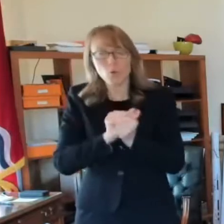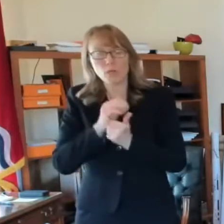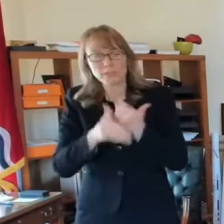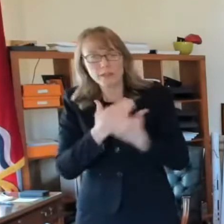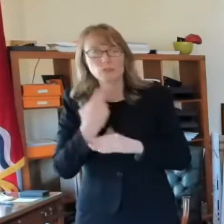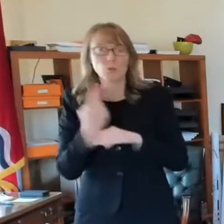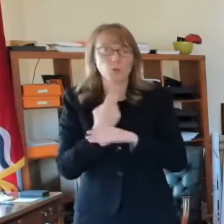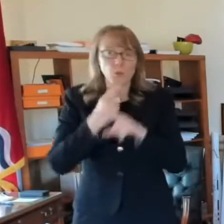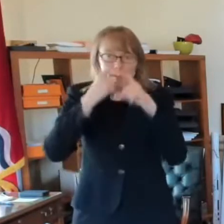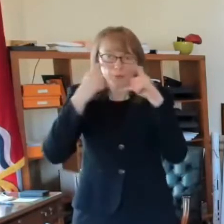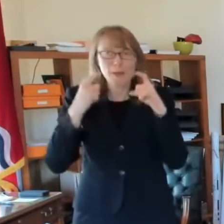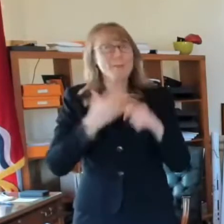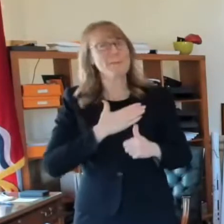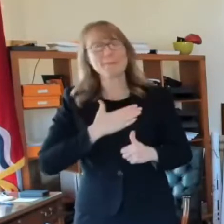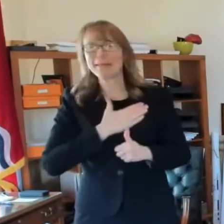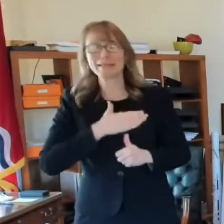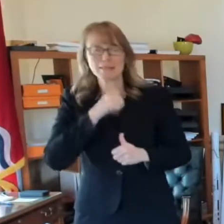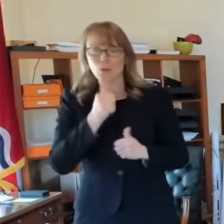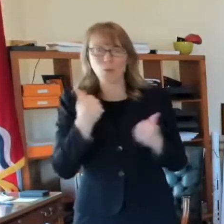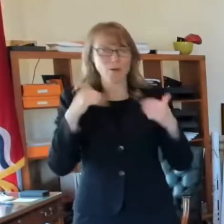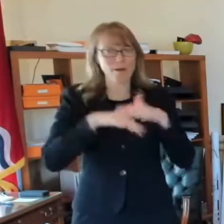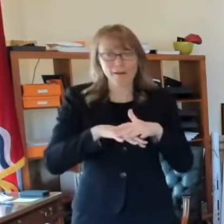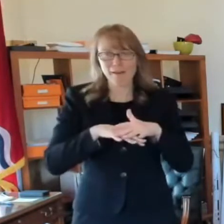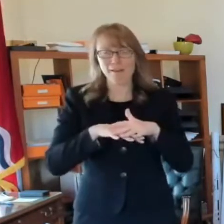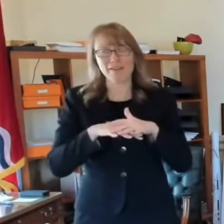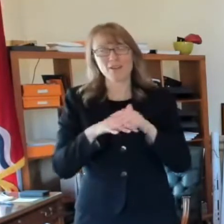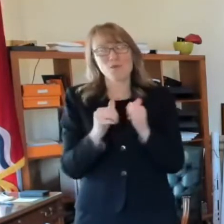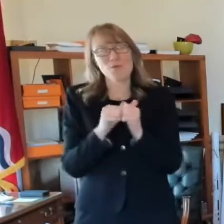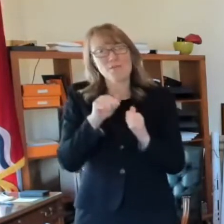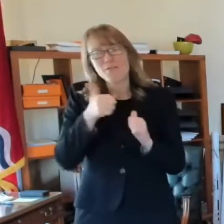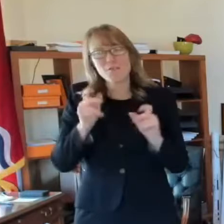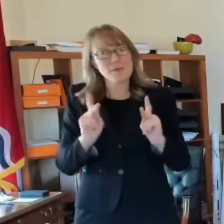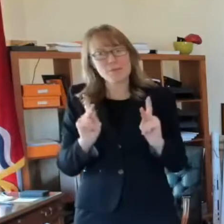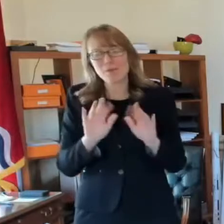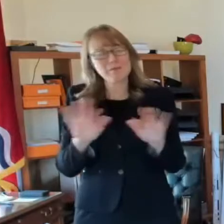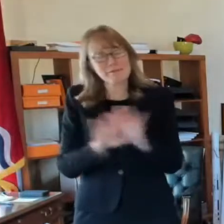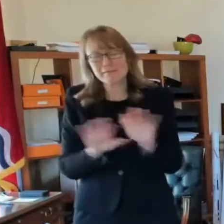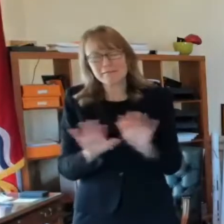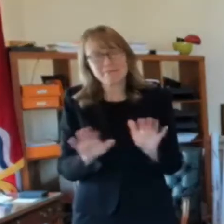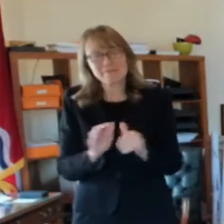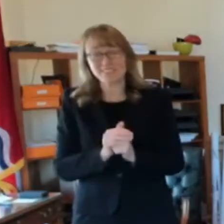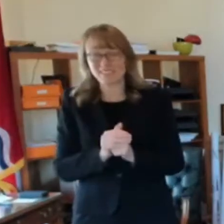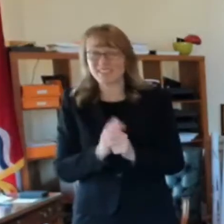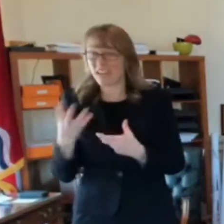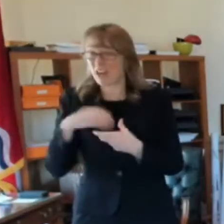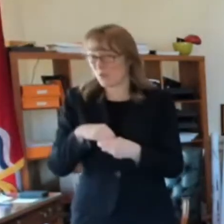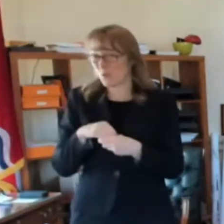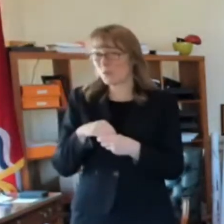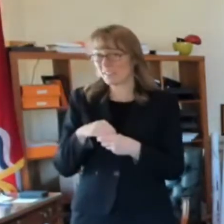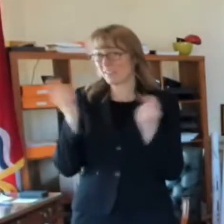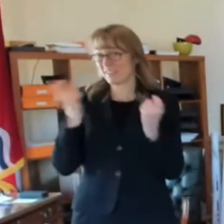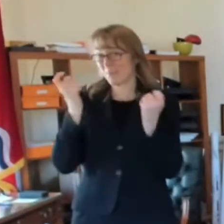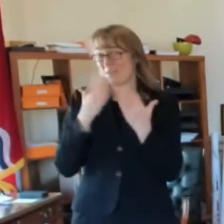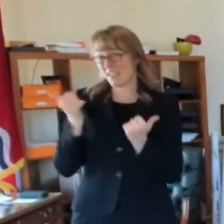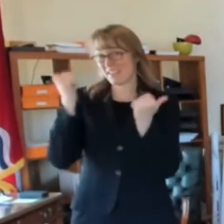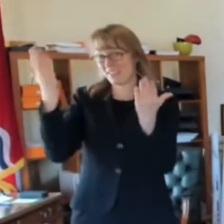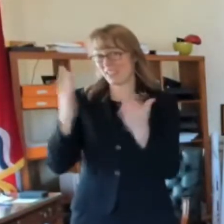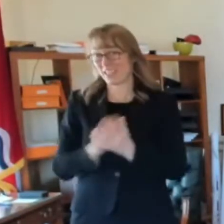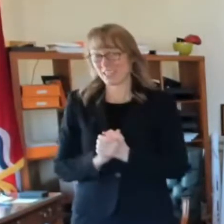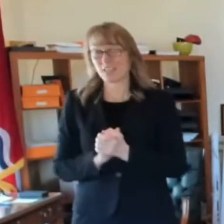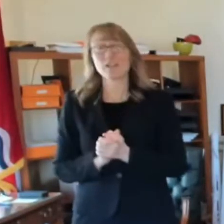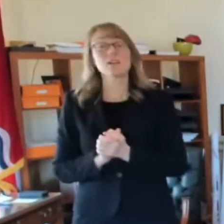together with other people as much as possible. That includes Thanksgiving. These multi-generational gatherings